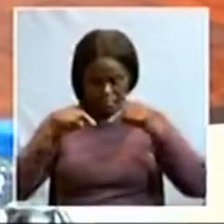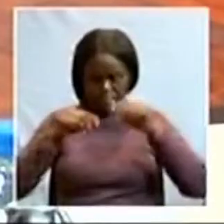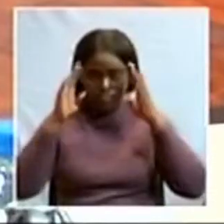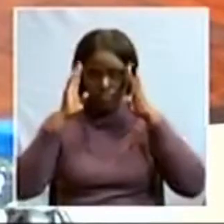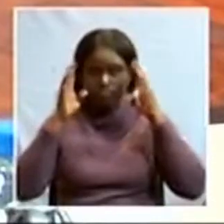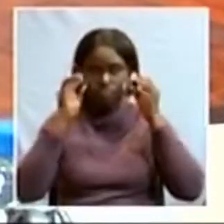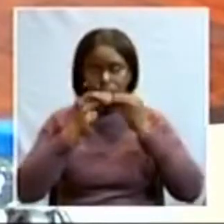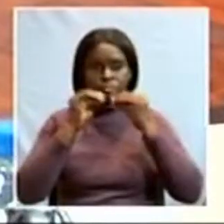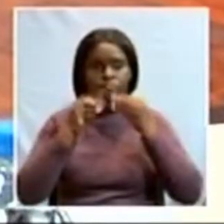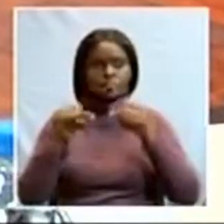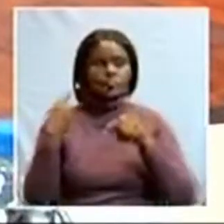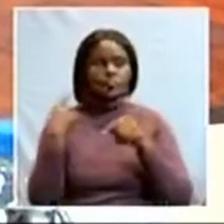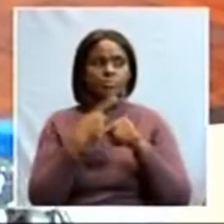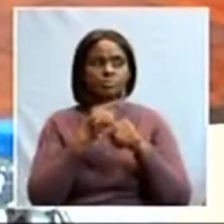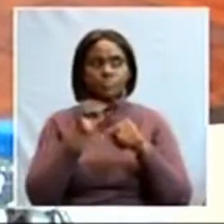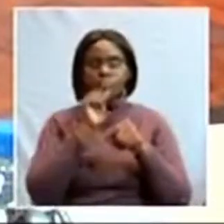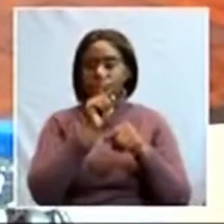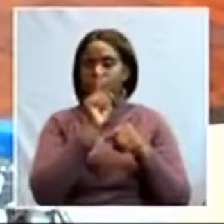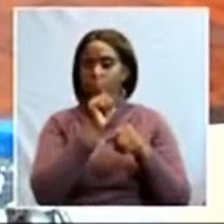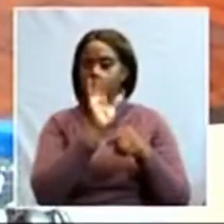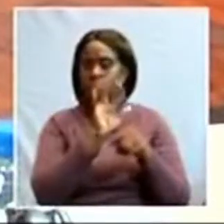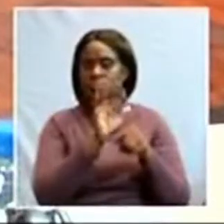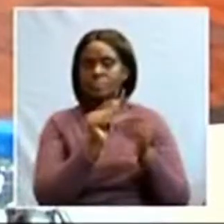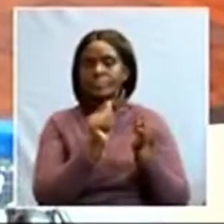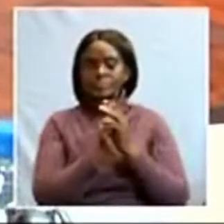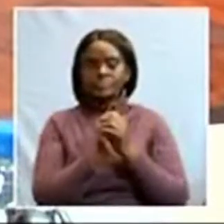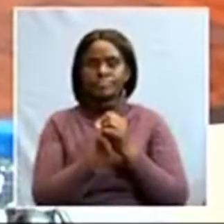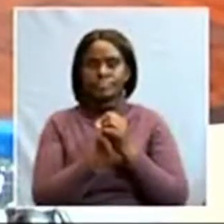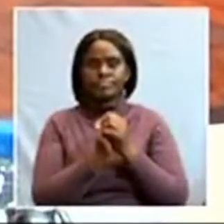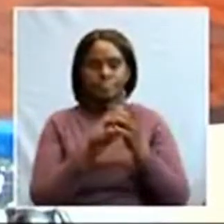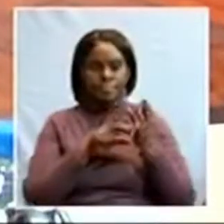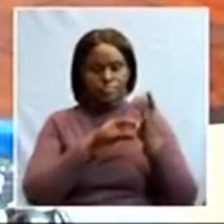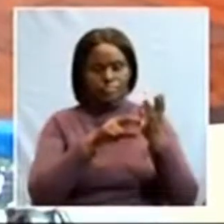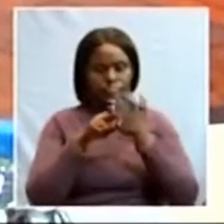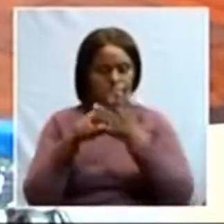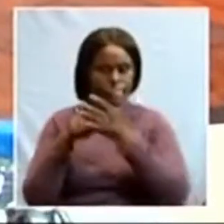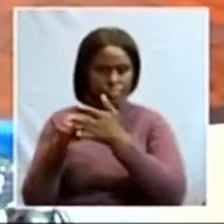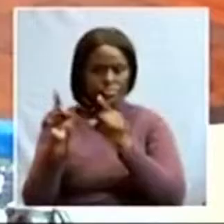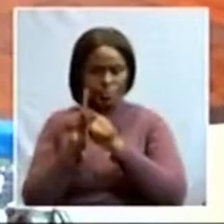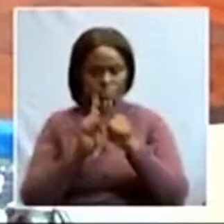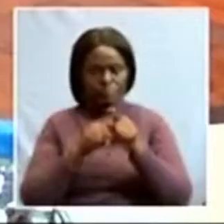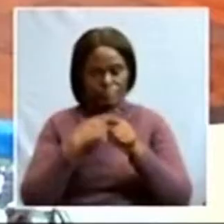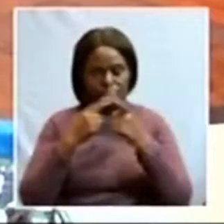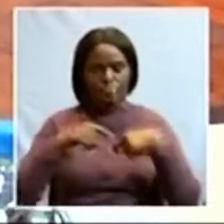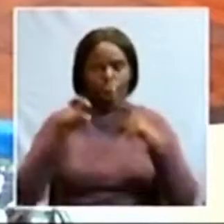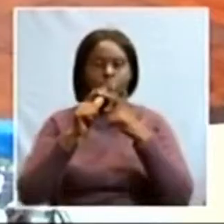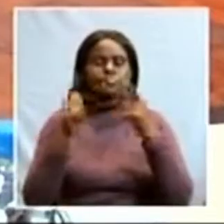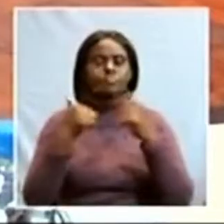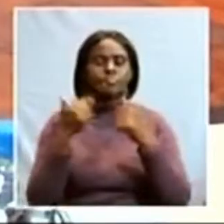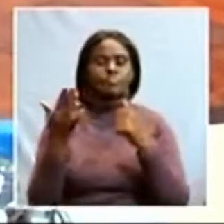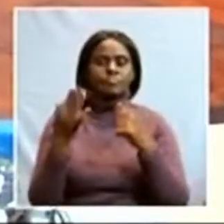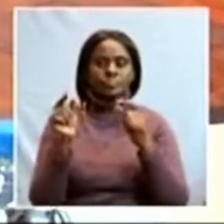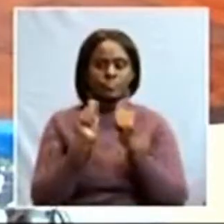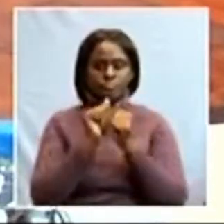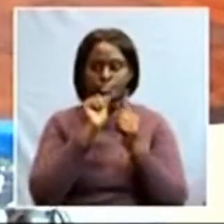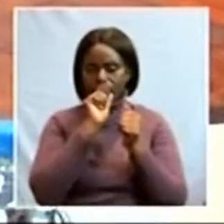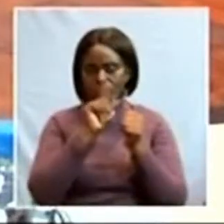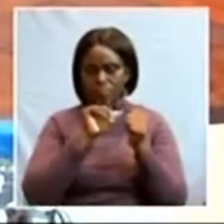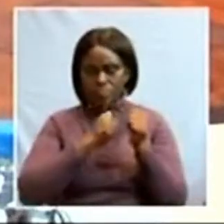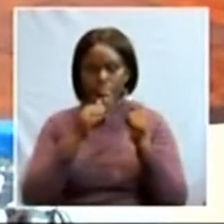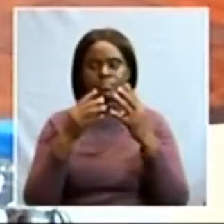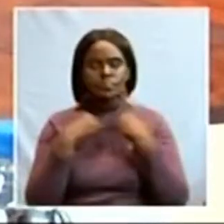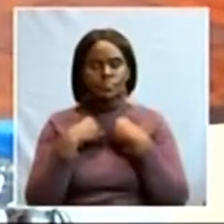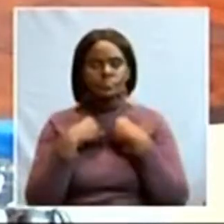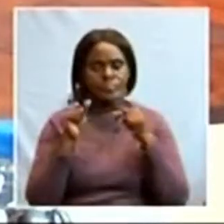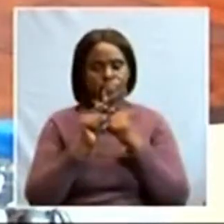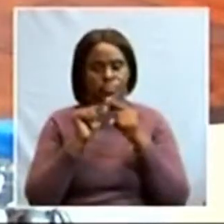attention of the House that truly transport has been one of our challenges. Yes, we acknowledge